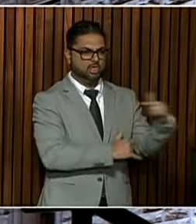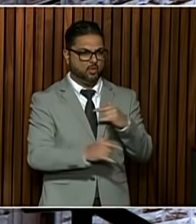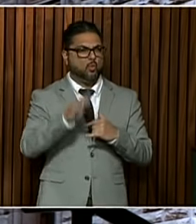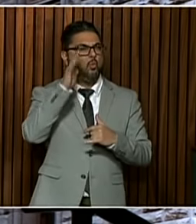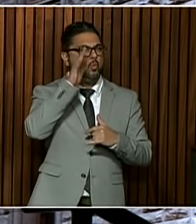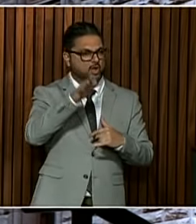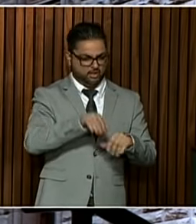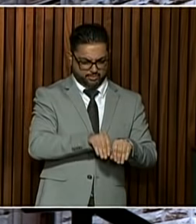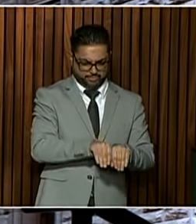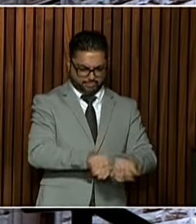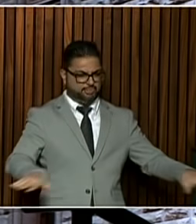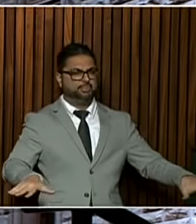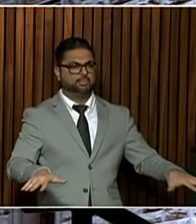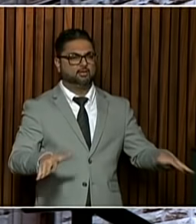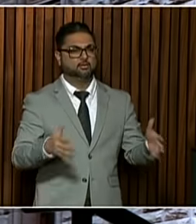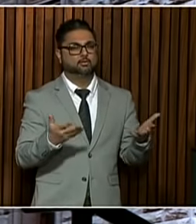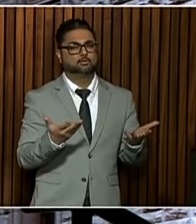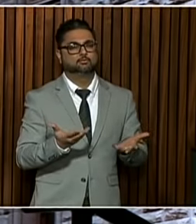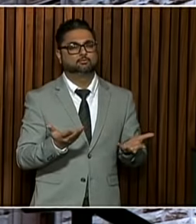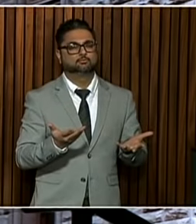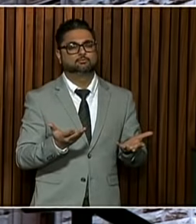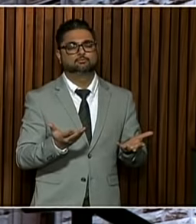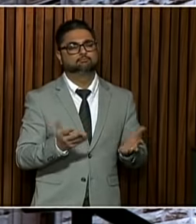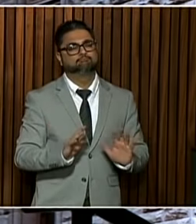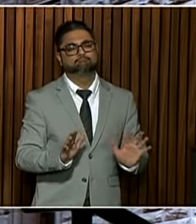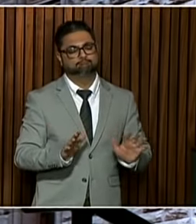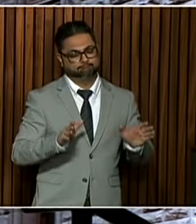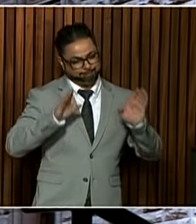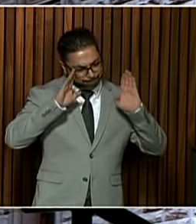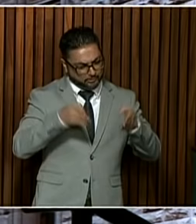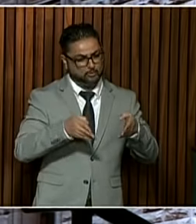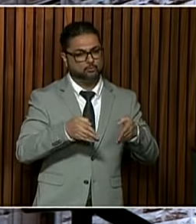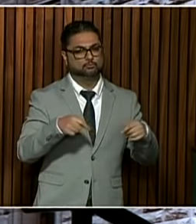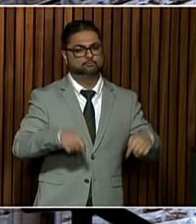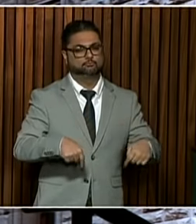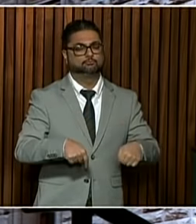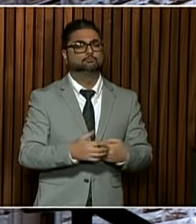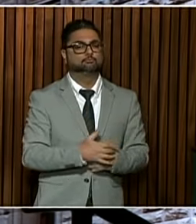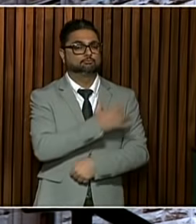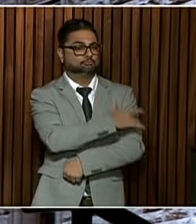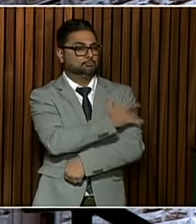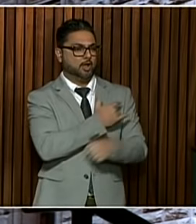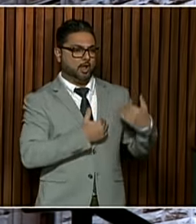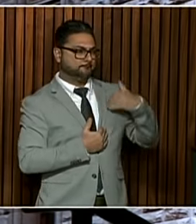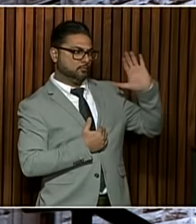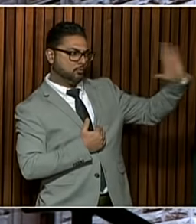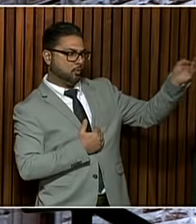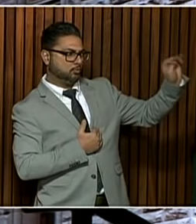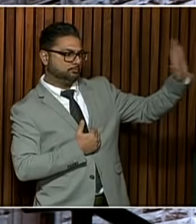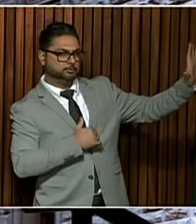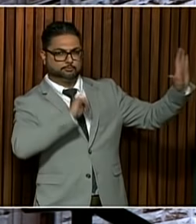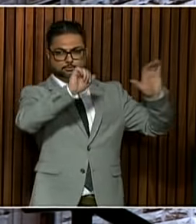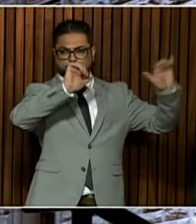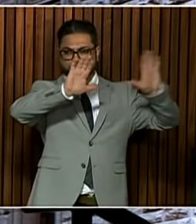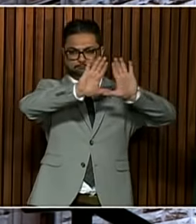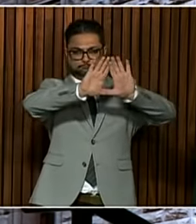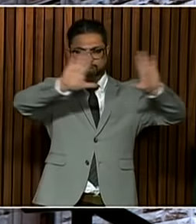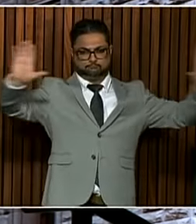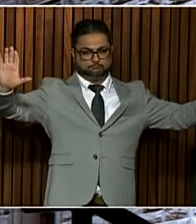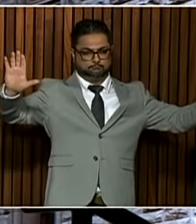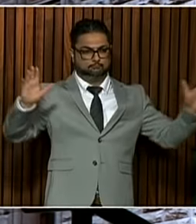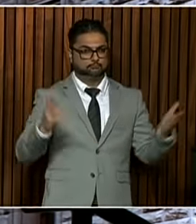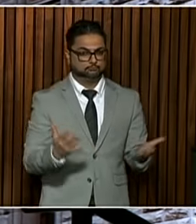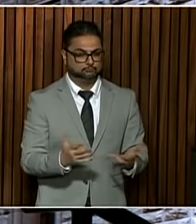symptomatic already in one province and they need to know that information. So we share it as much as we can between each other. It hasn't been a huge